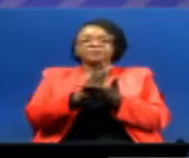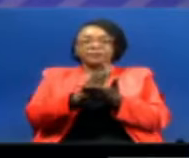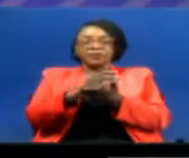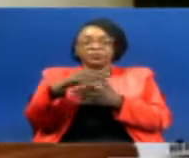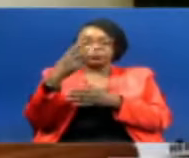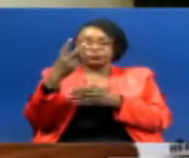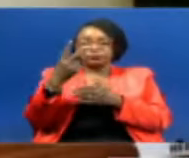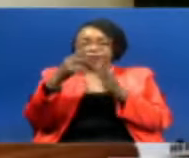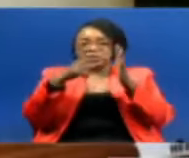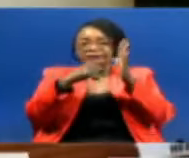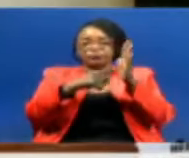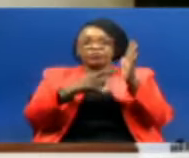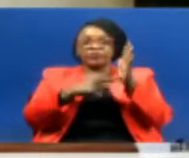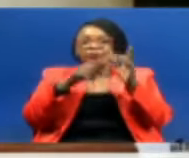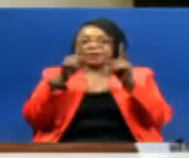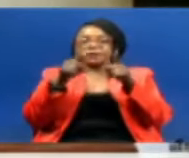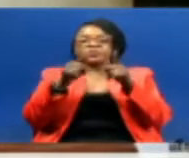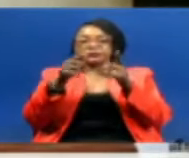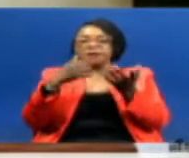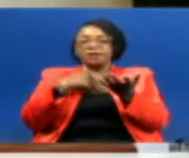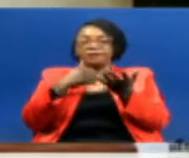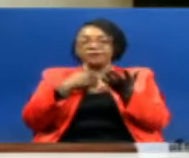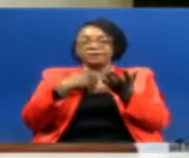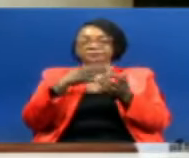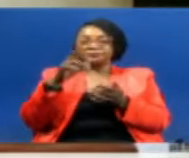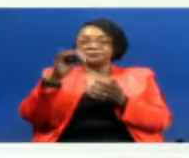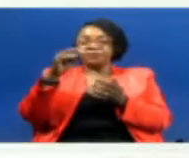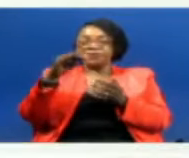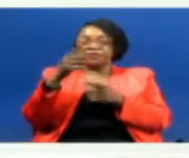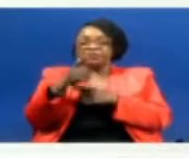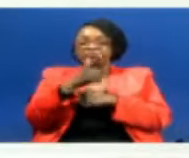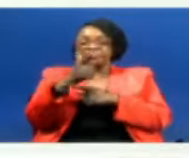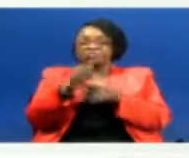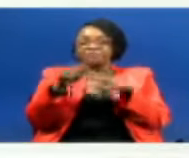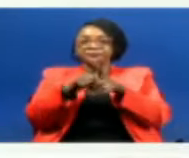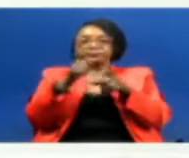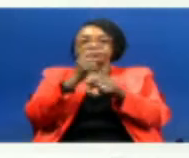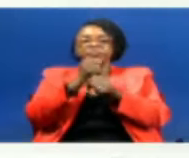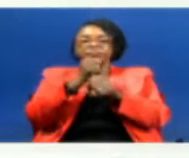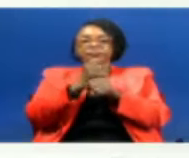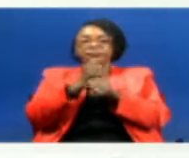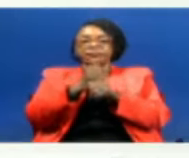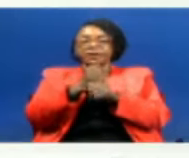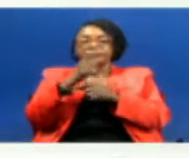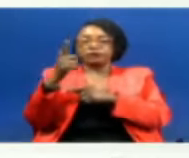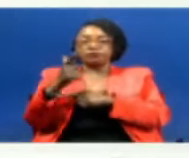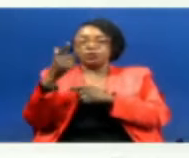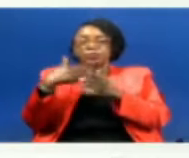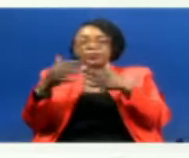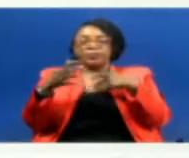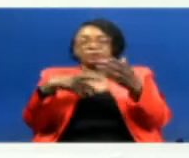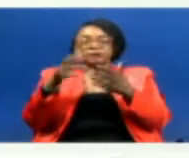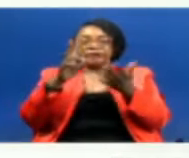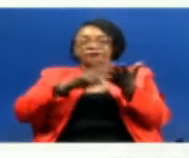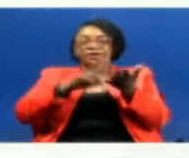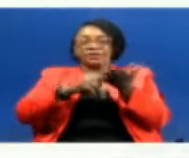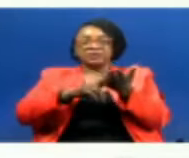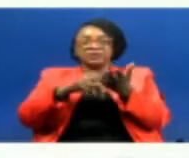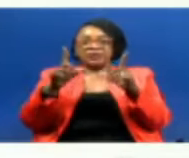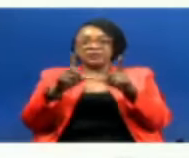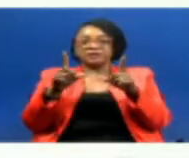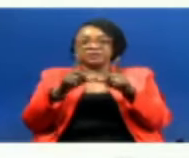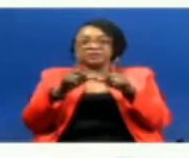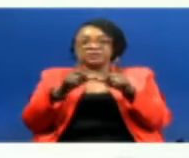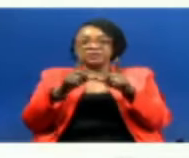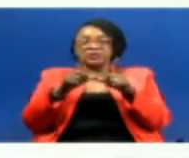of the accused being in possession of unclassified films and operating a film studio without a valid film license. In the ruling,